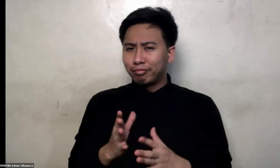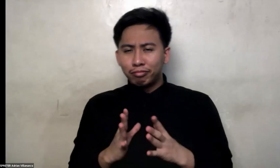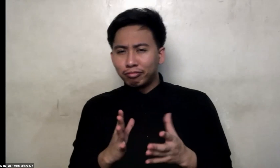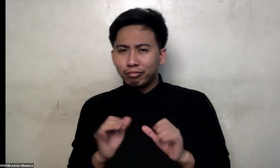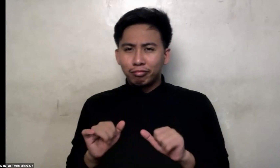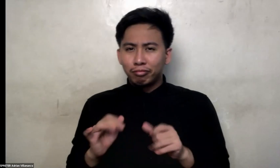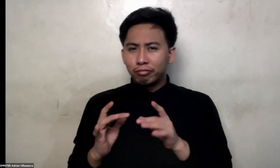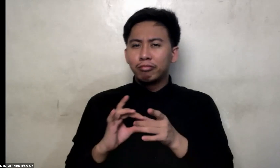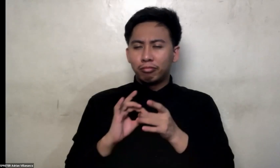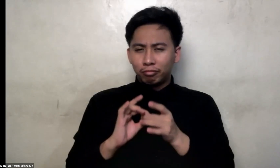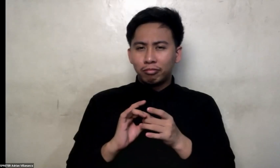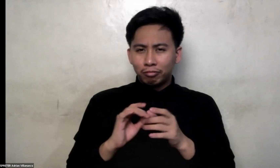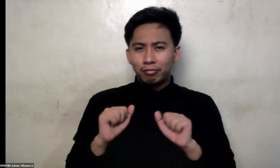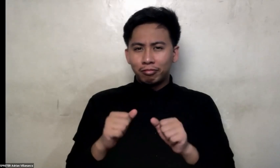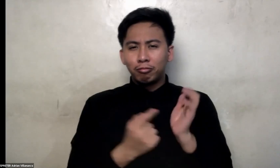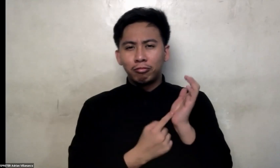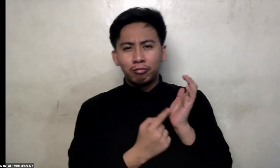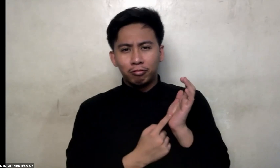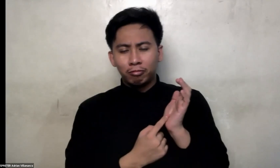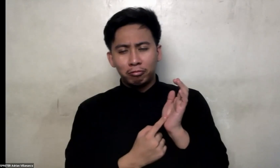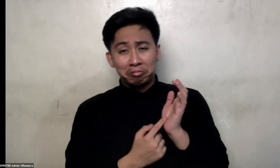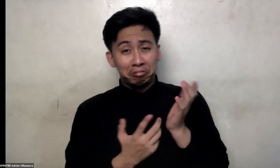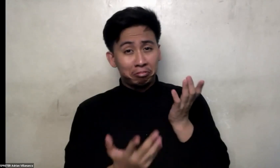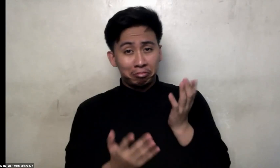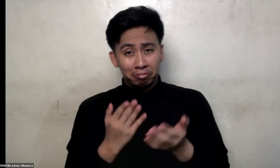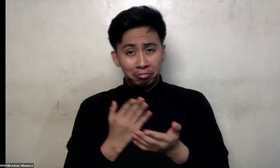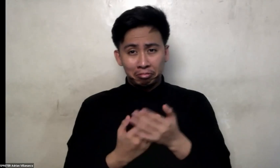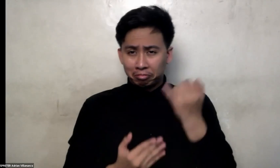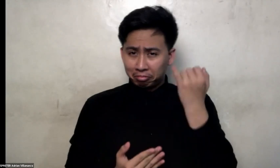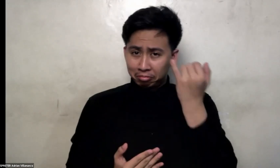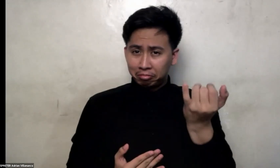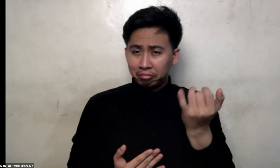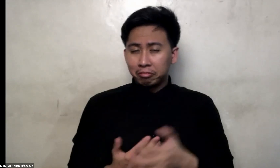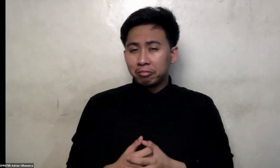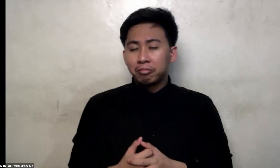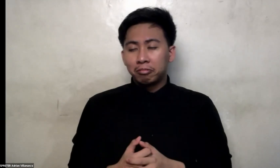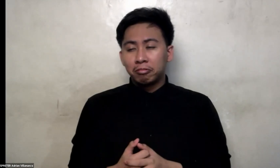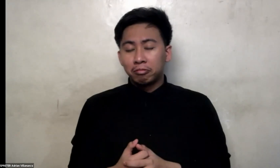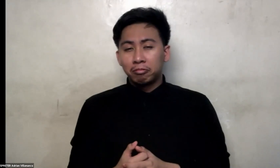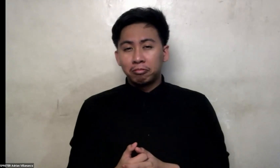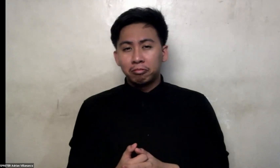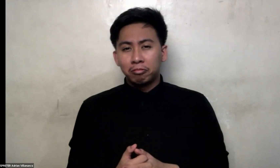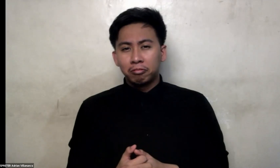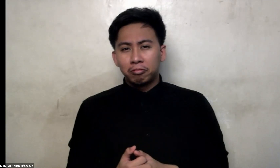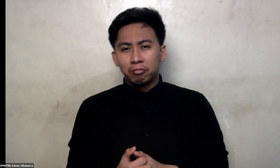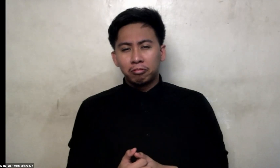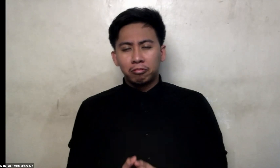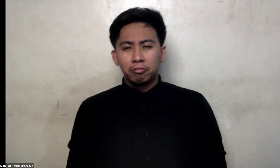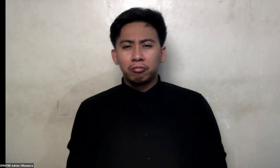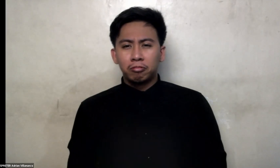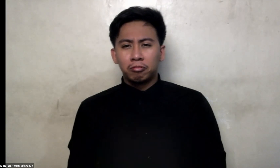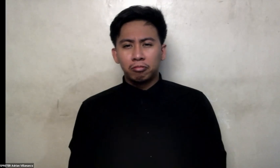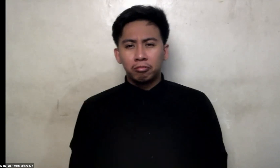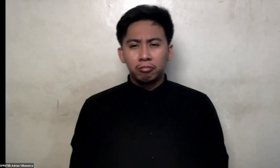then he can come in again. Okay? I think we should start the open forum. Okay, Tony Boy, take it away. Pero Doctor, we still